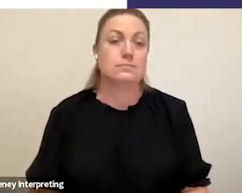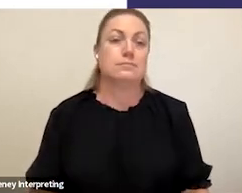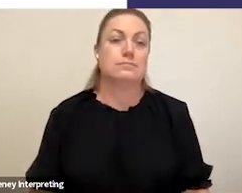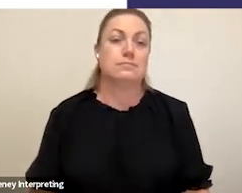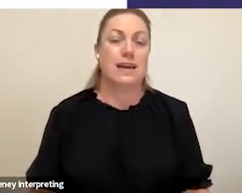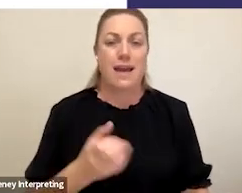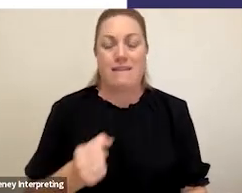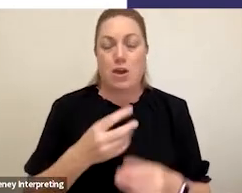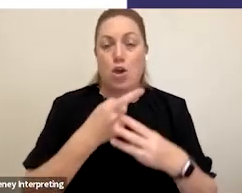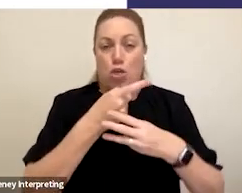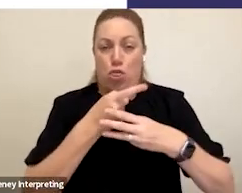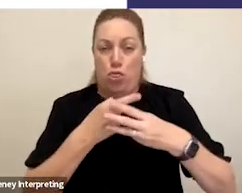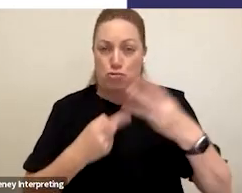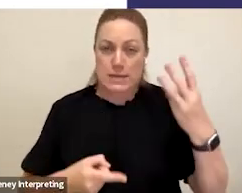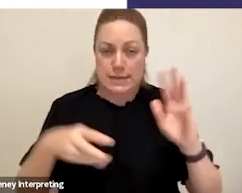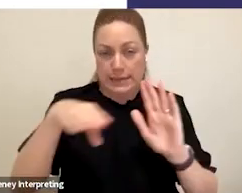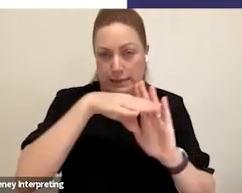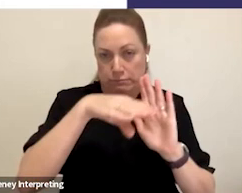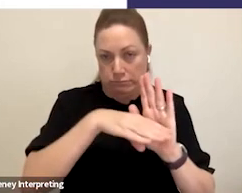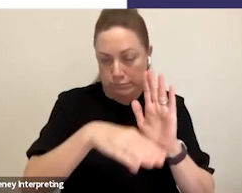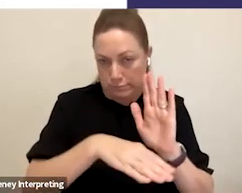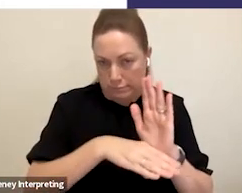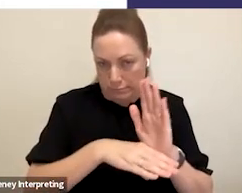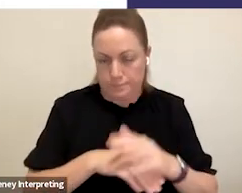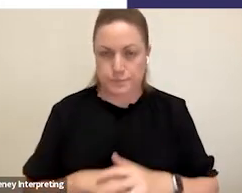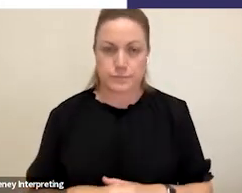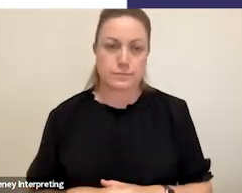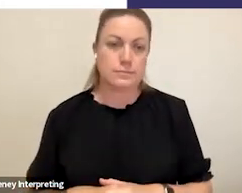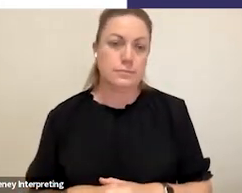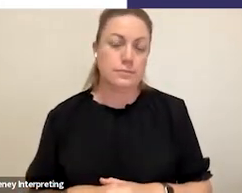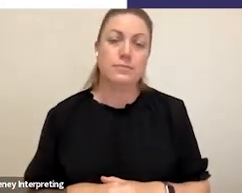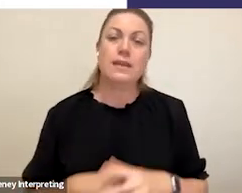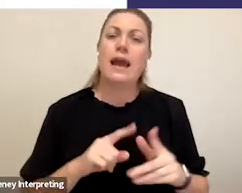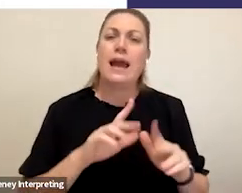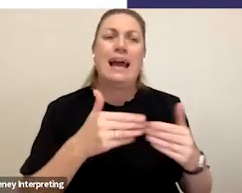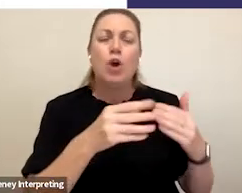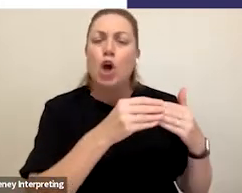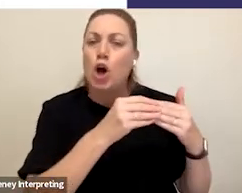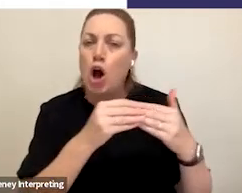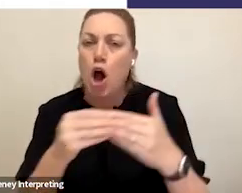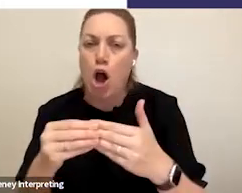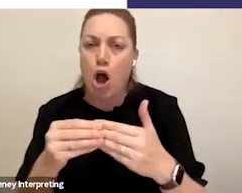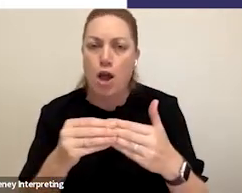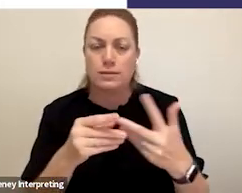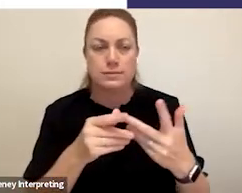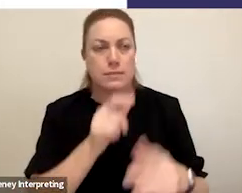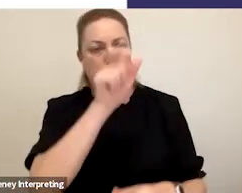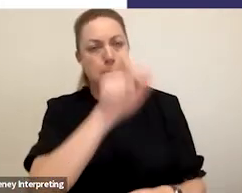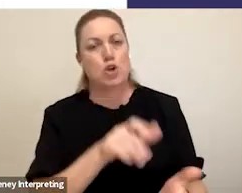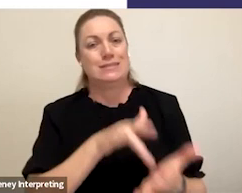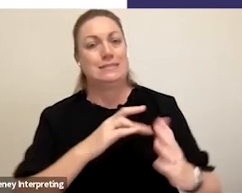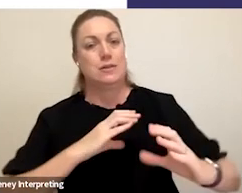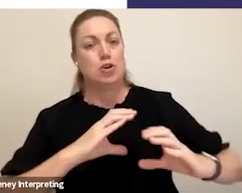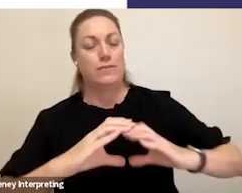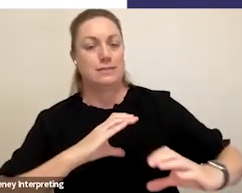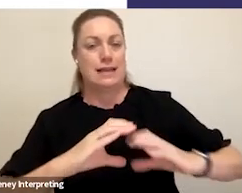PSEP process. These 3 principles guide person-centered conversations, and then they